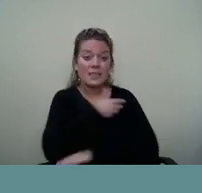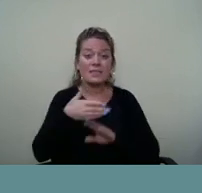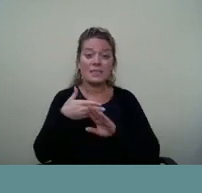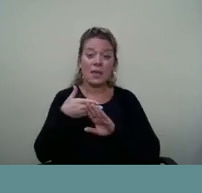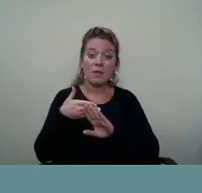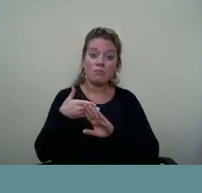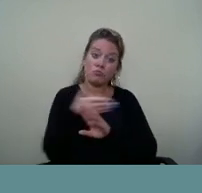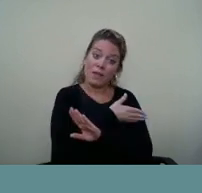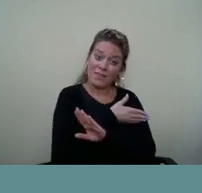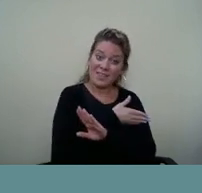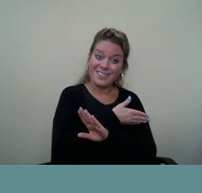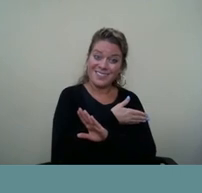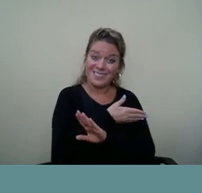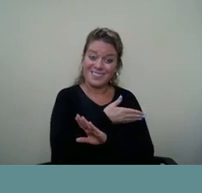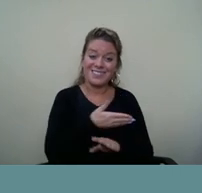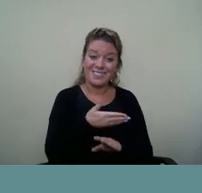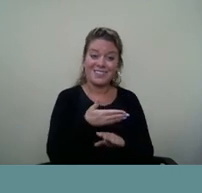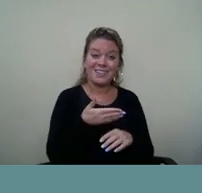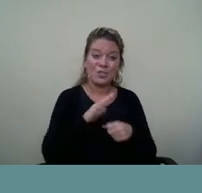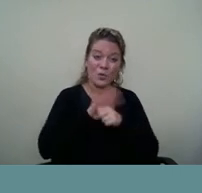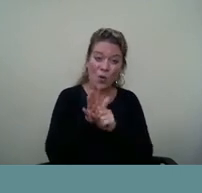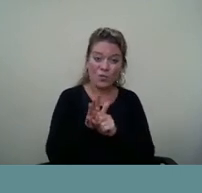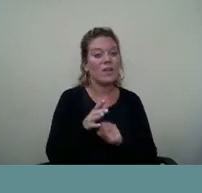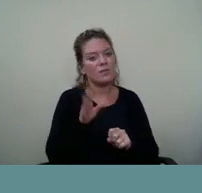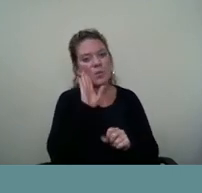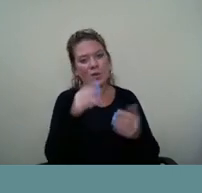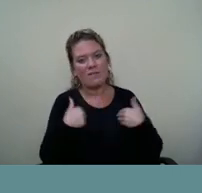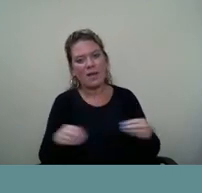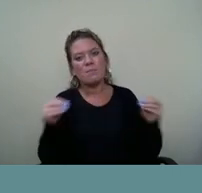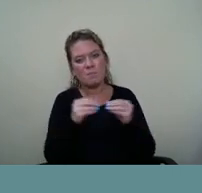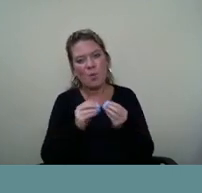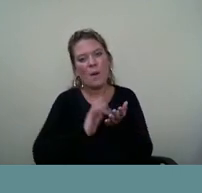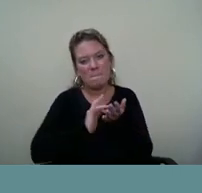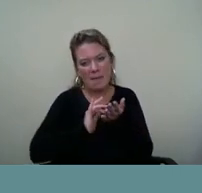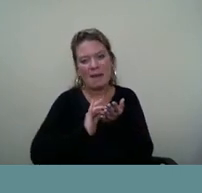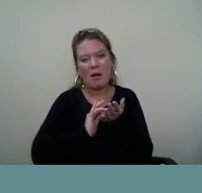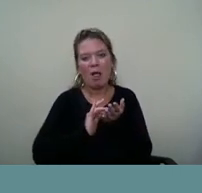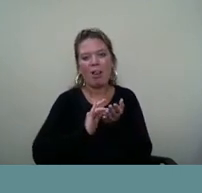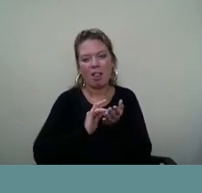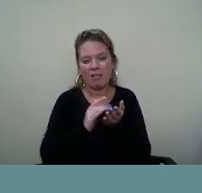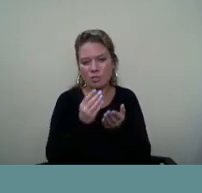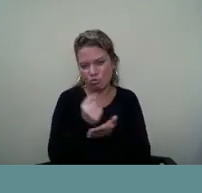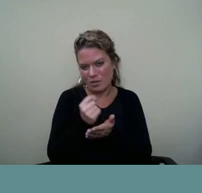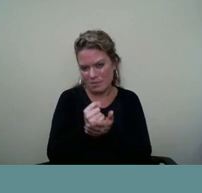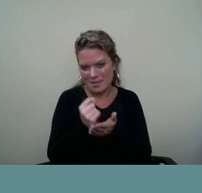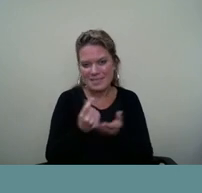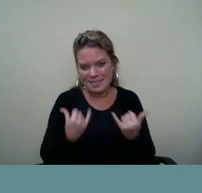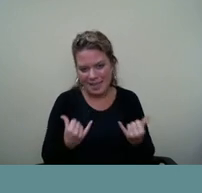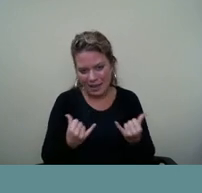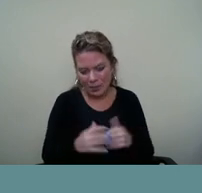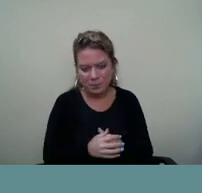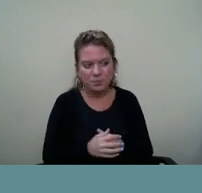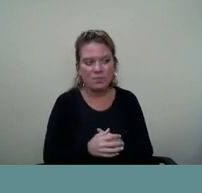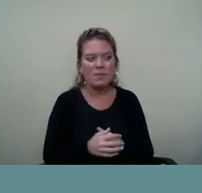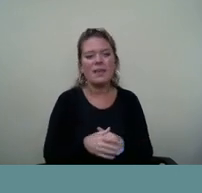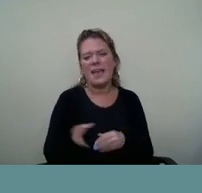previous to the one for COVID, we would have had and met a lot more medical needs by now. And then they end with like a very